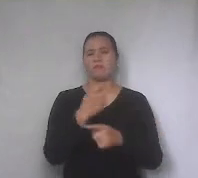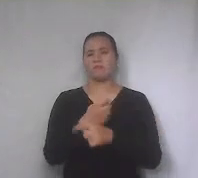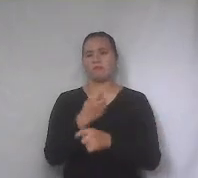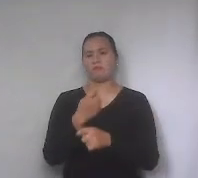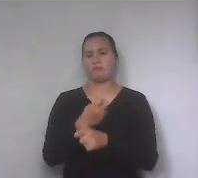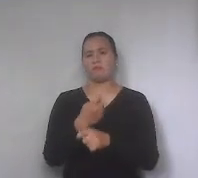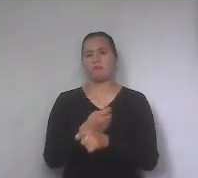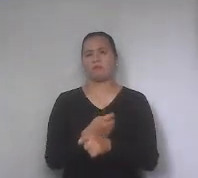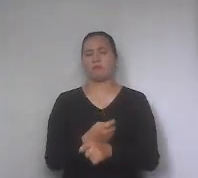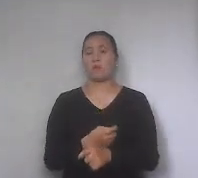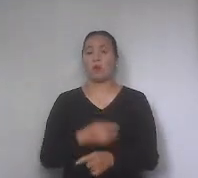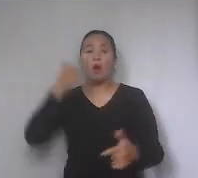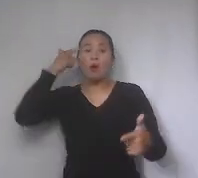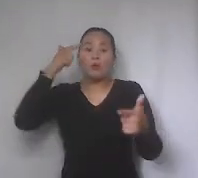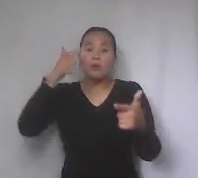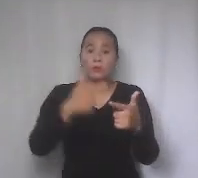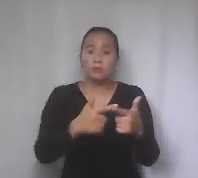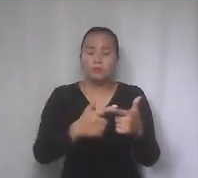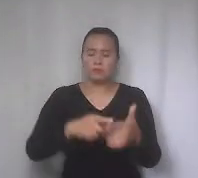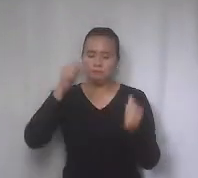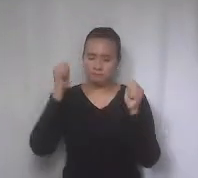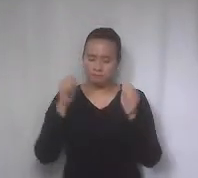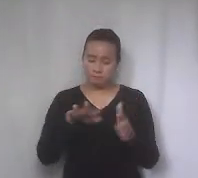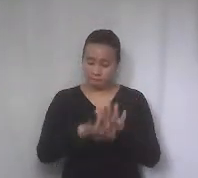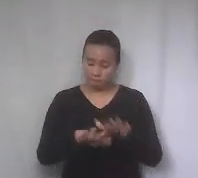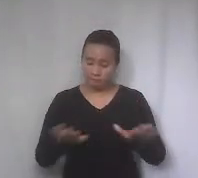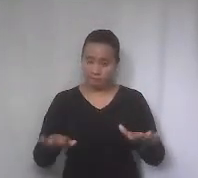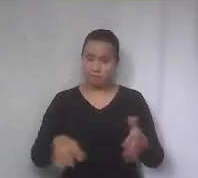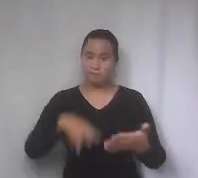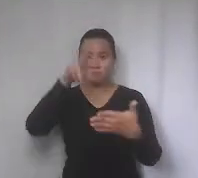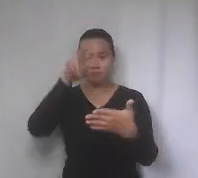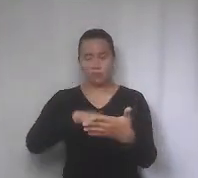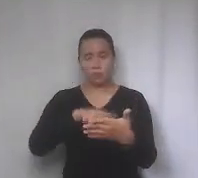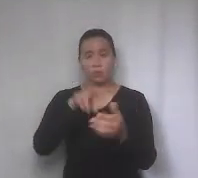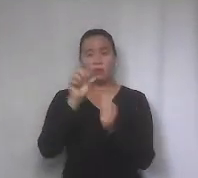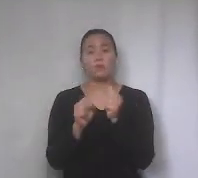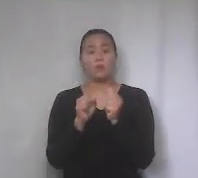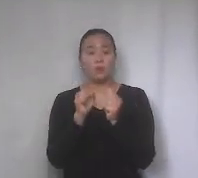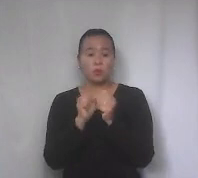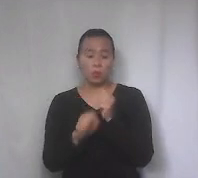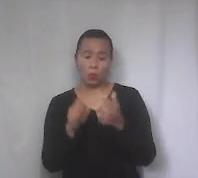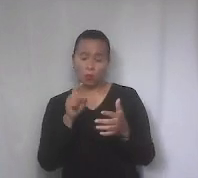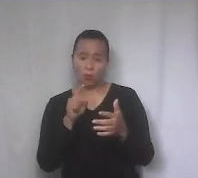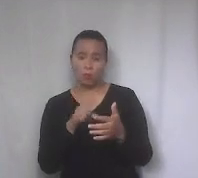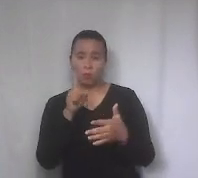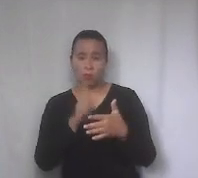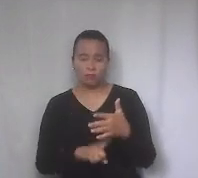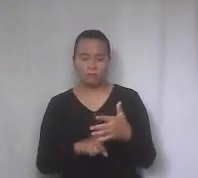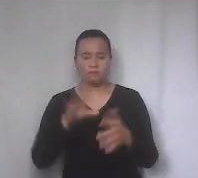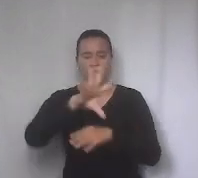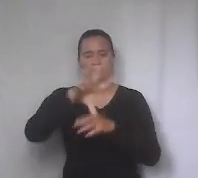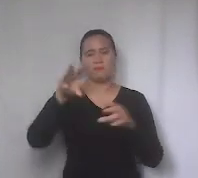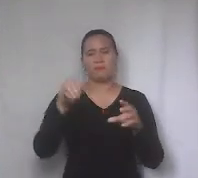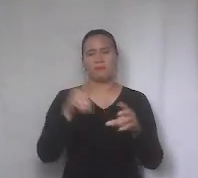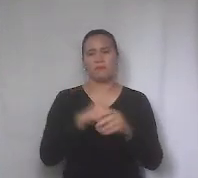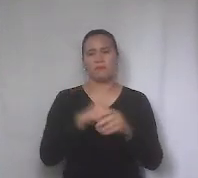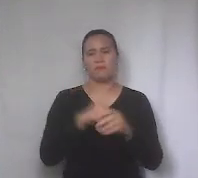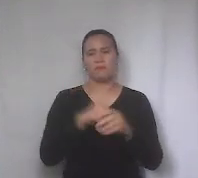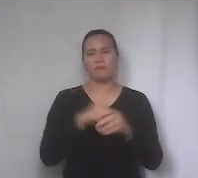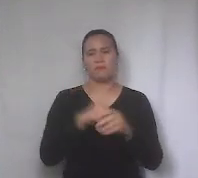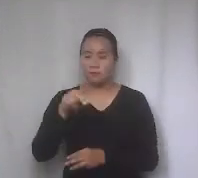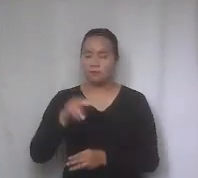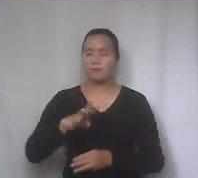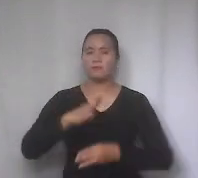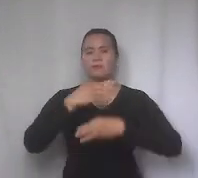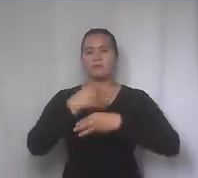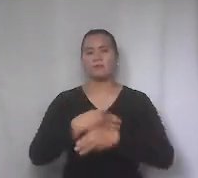Ang goal natin ay makapagbasa ang bata. And so, what domains are we going to incorporate? We need to build